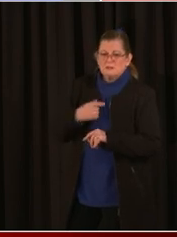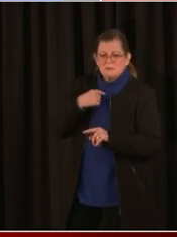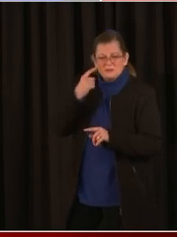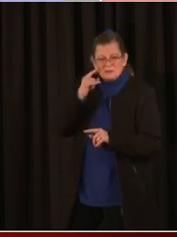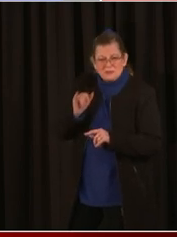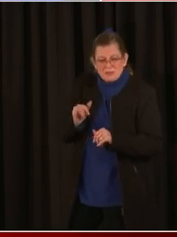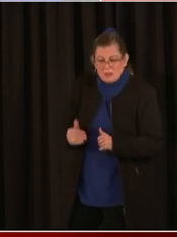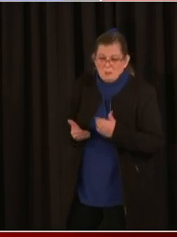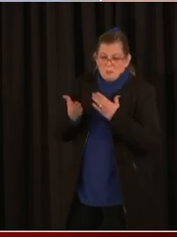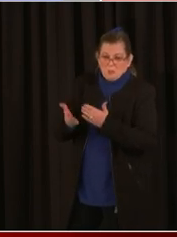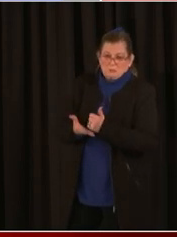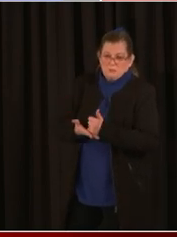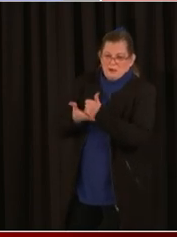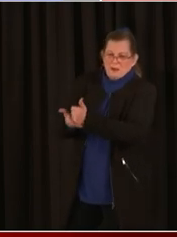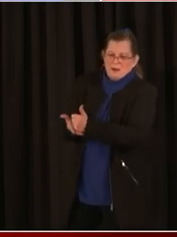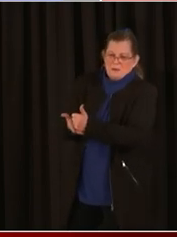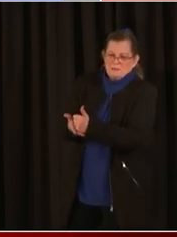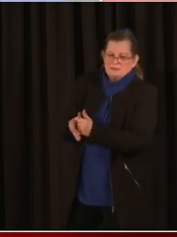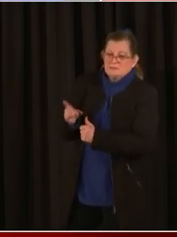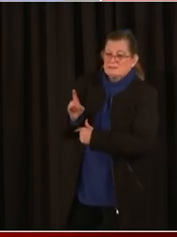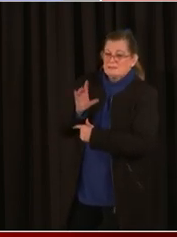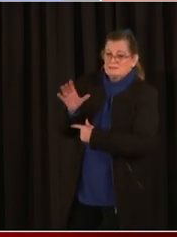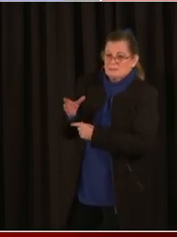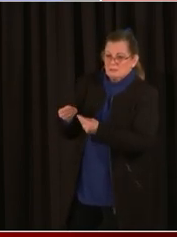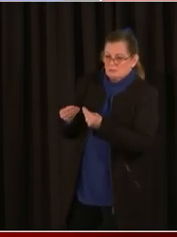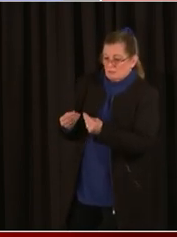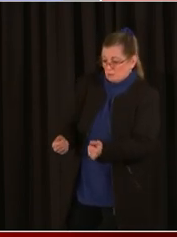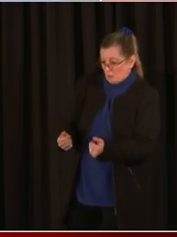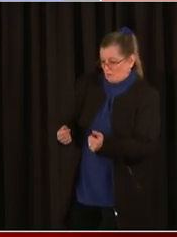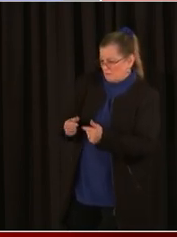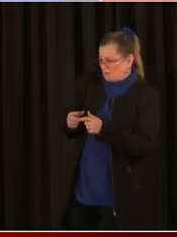bill will help with regard to resolving those.